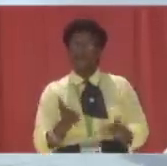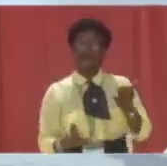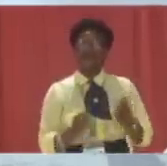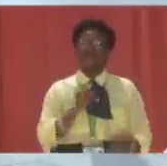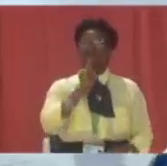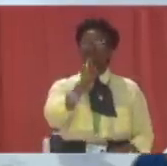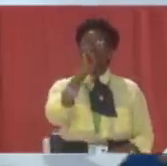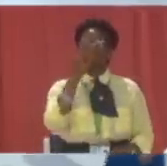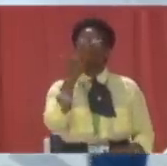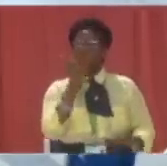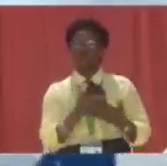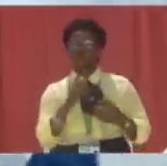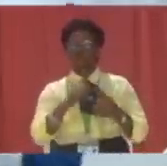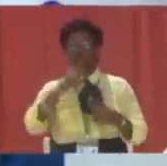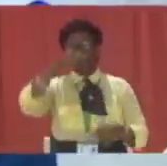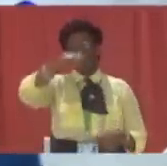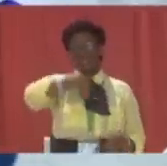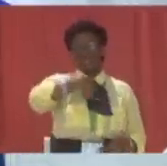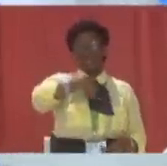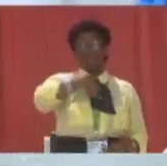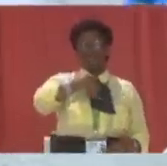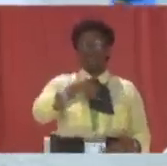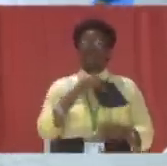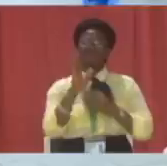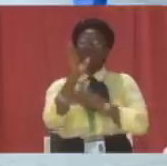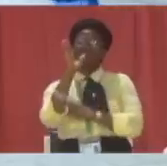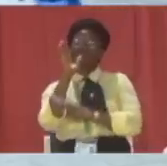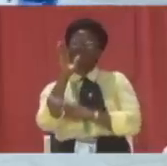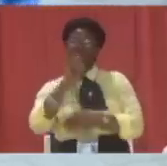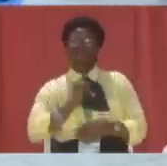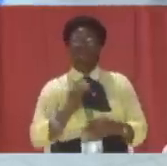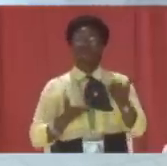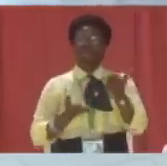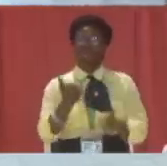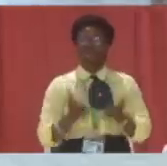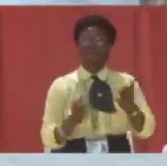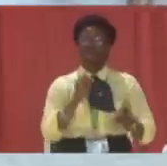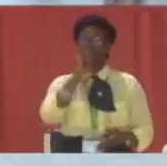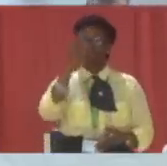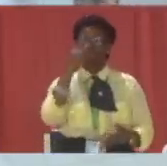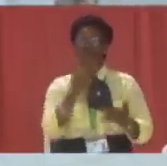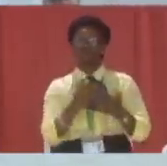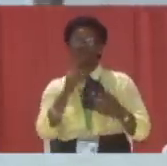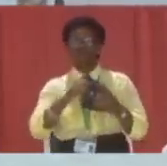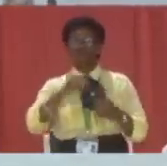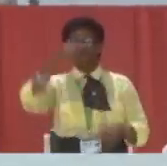is good to me. The Lord I'm serving is good.